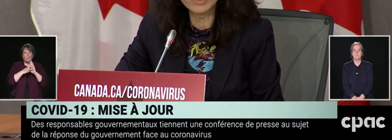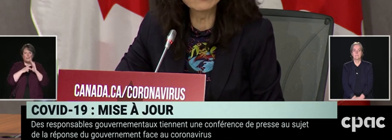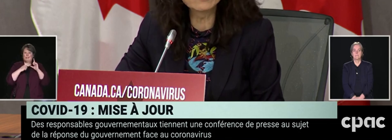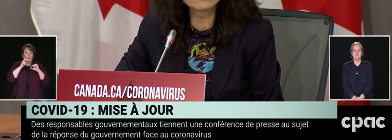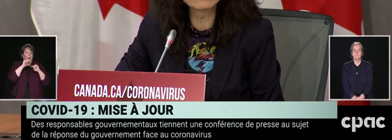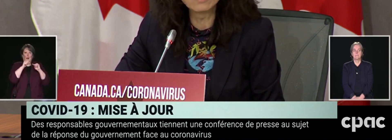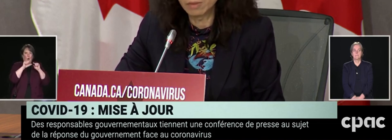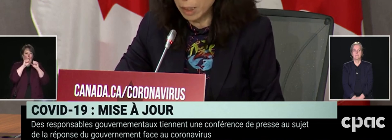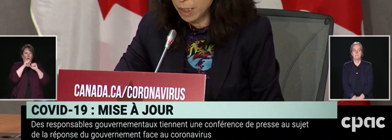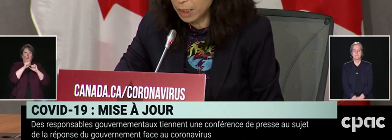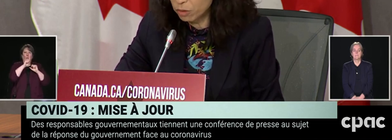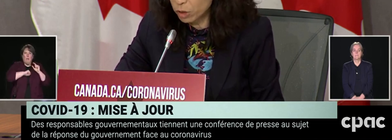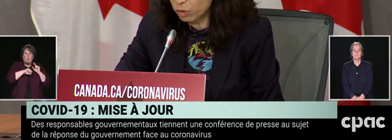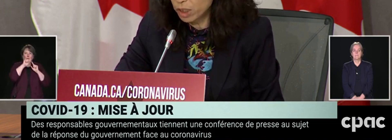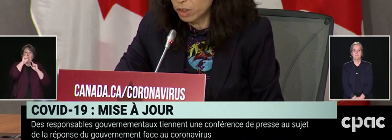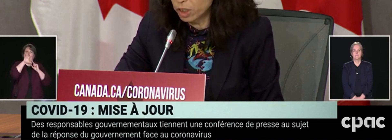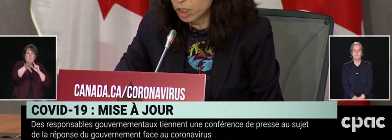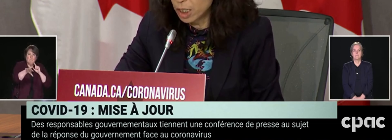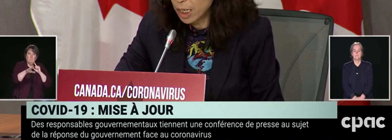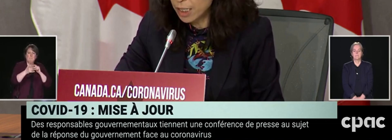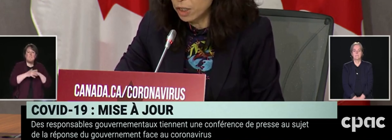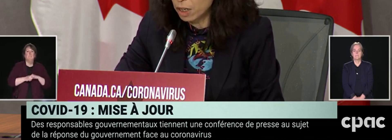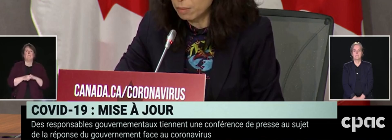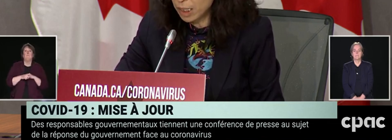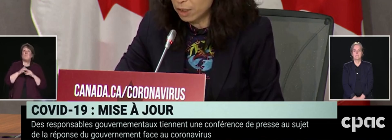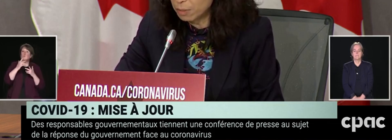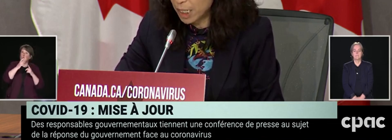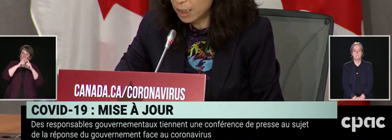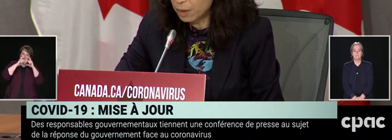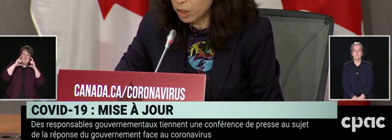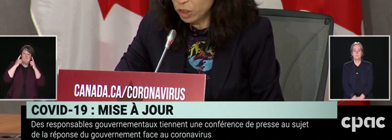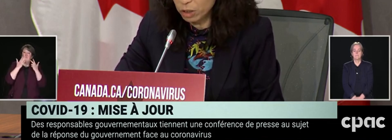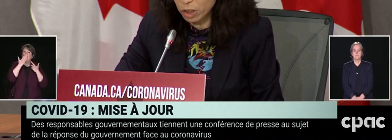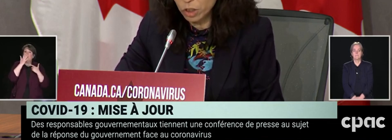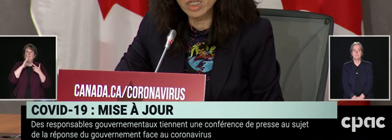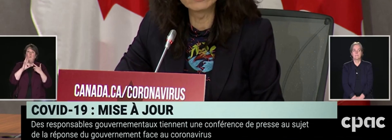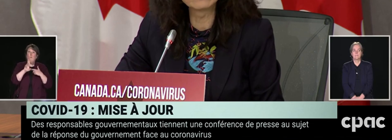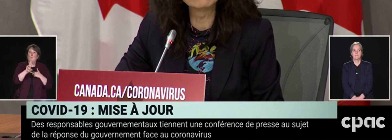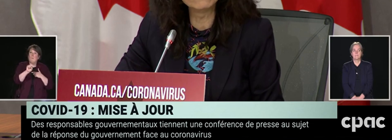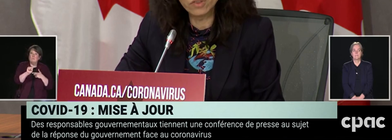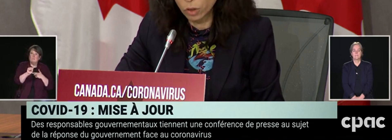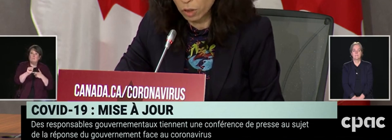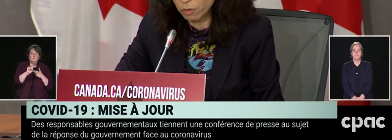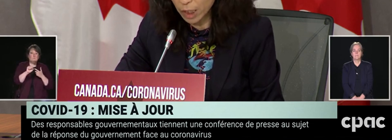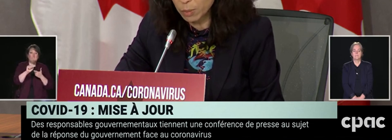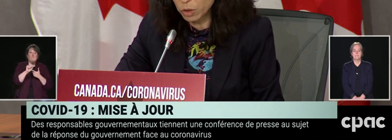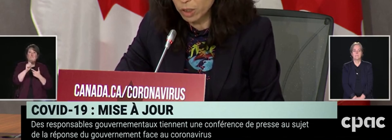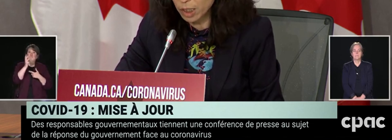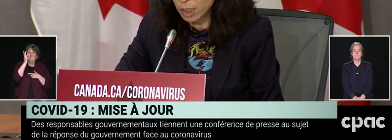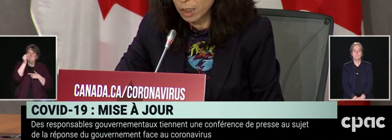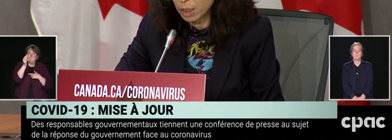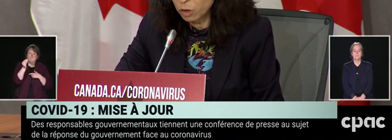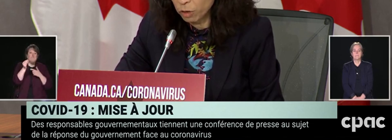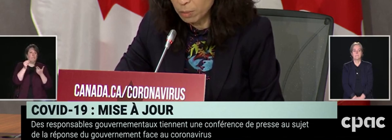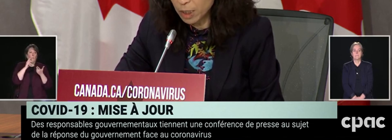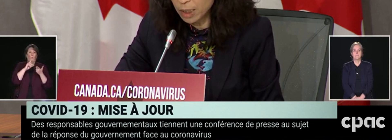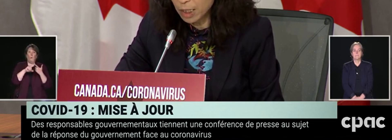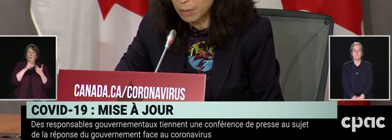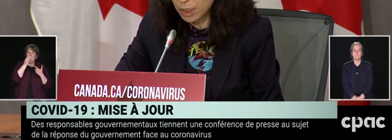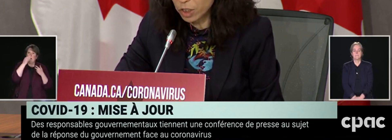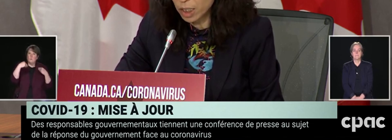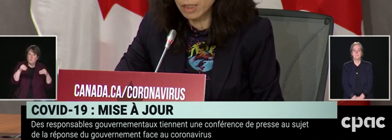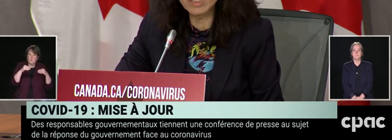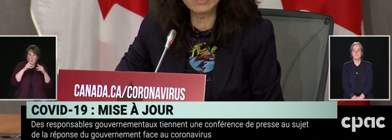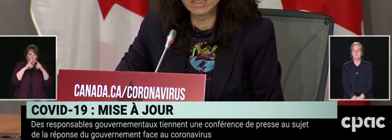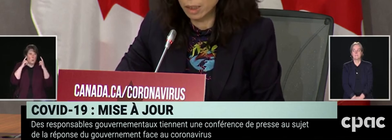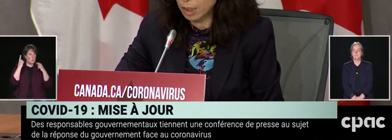in public transit or maybe at a grocery store, a non-medical mask can reduce the chance of your respiratory droplets